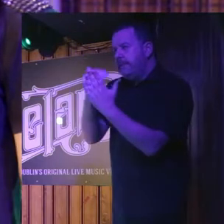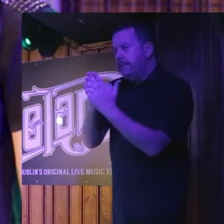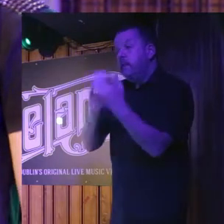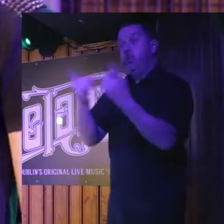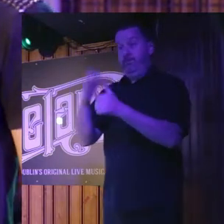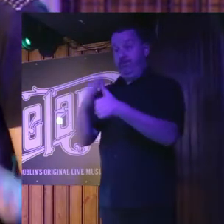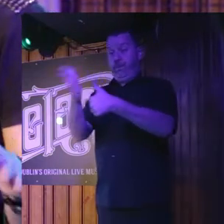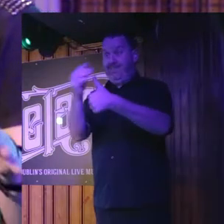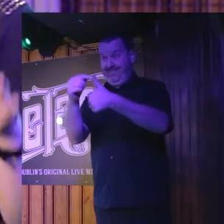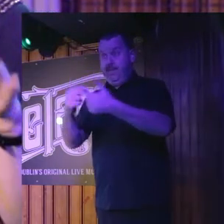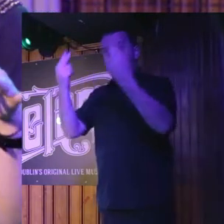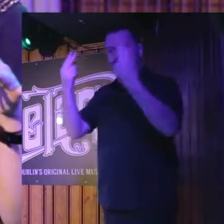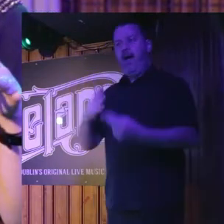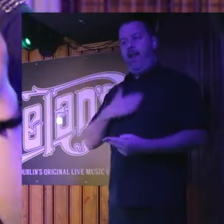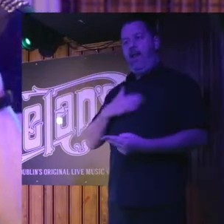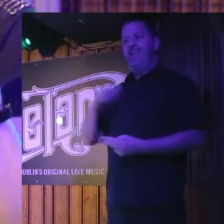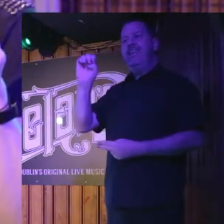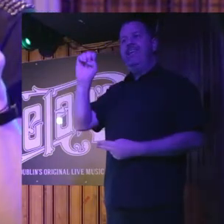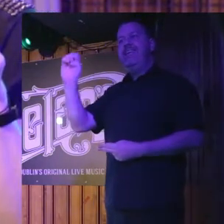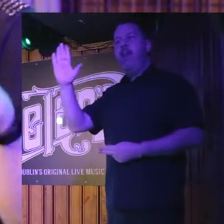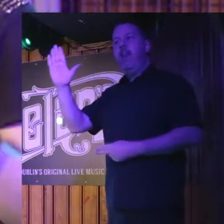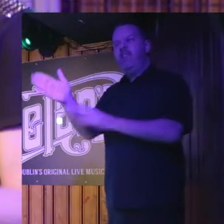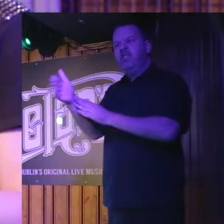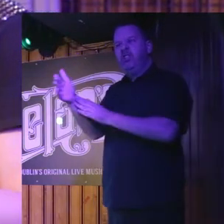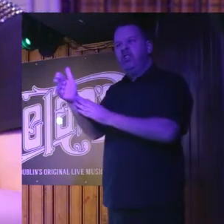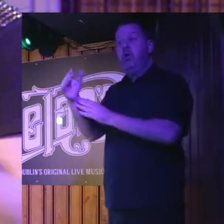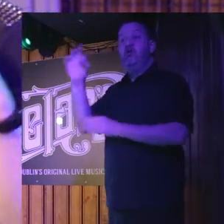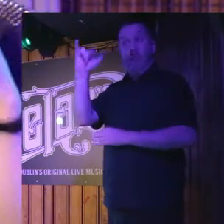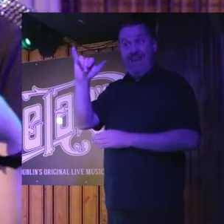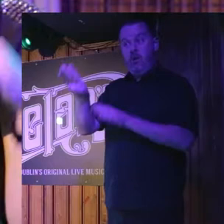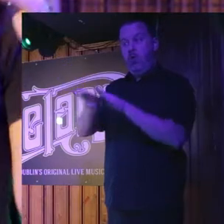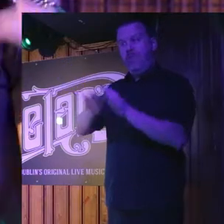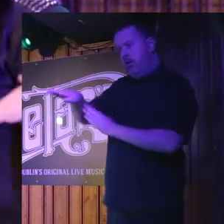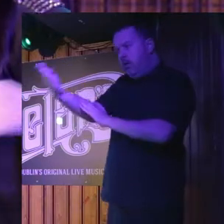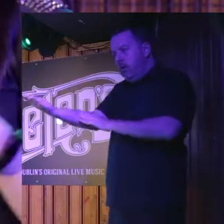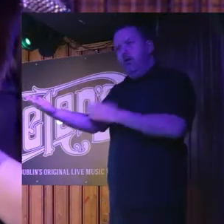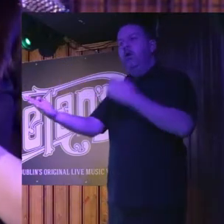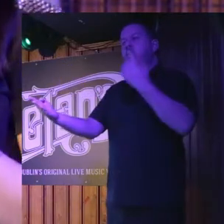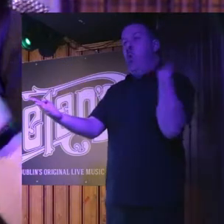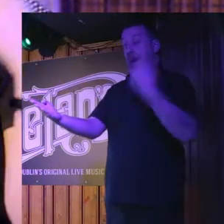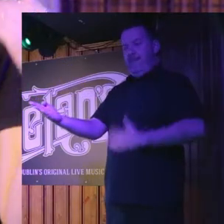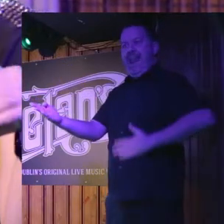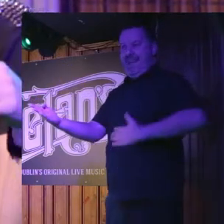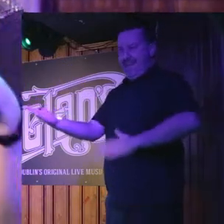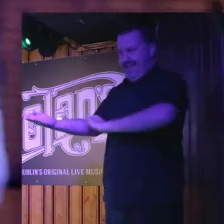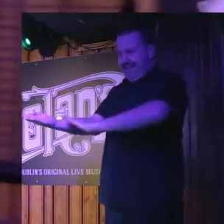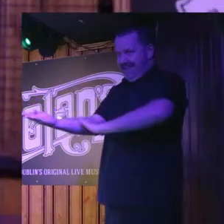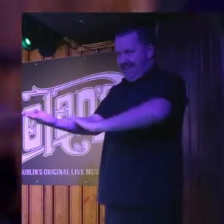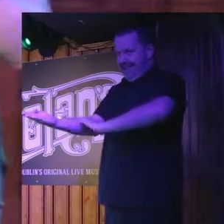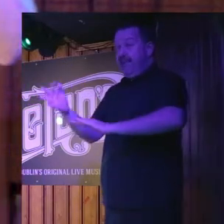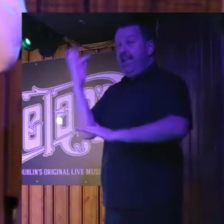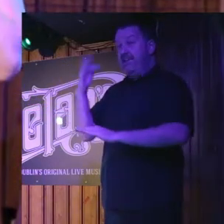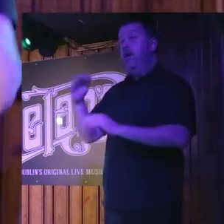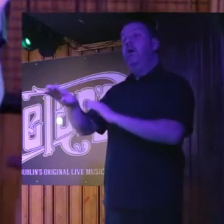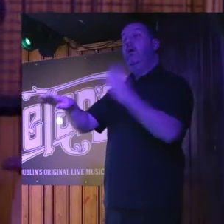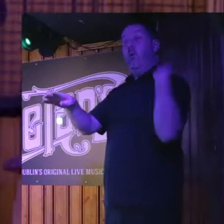First thing you need is a live eel, a grey eel with a white belly. Now make sure you get the grey eel with the white belly. If it's a white eel with a grey